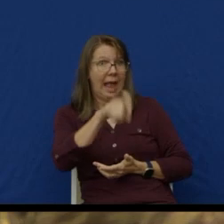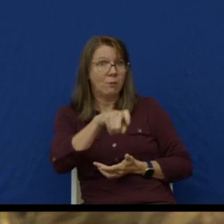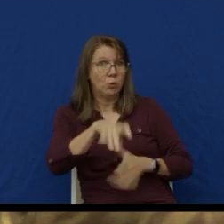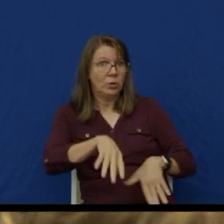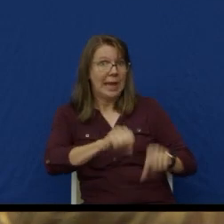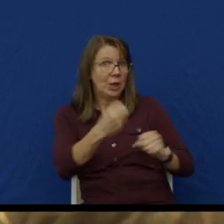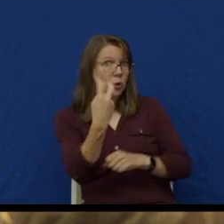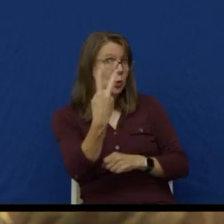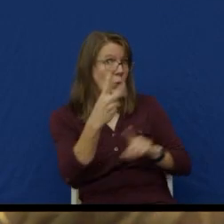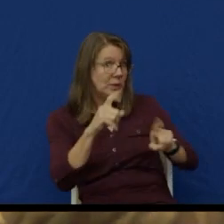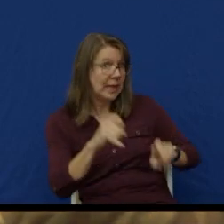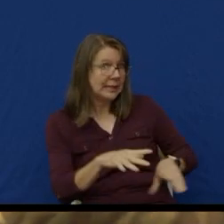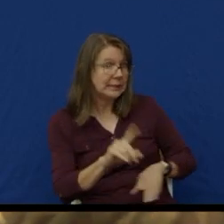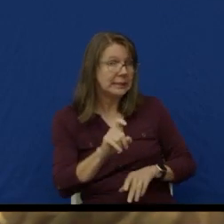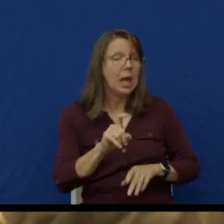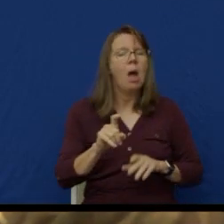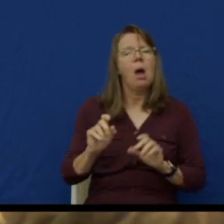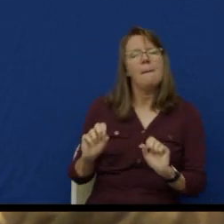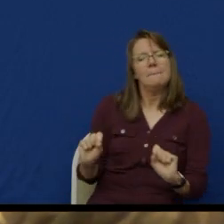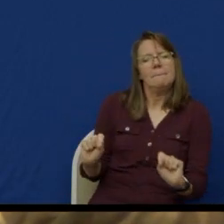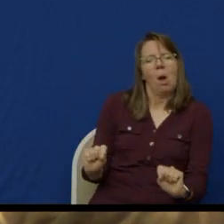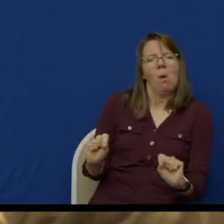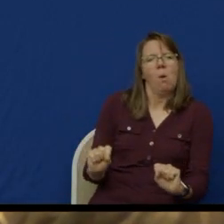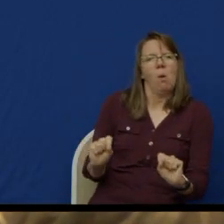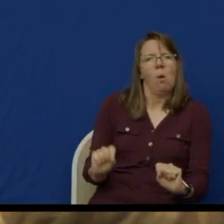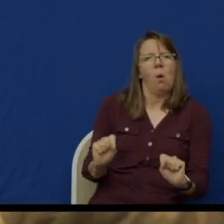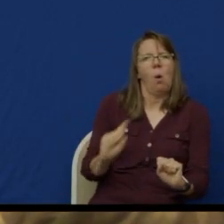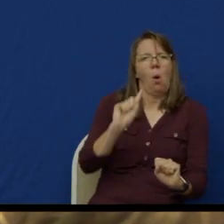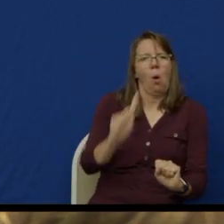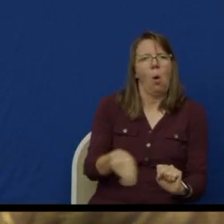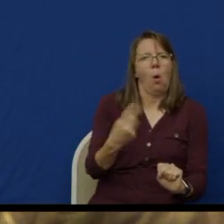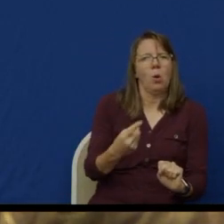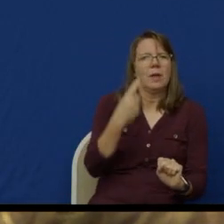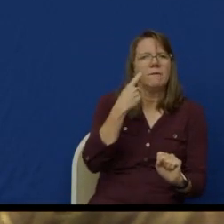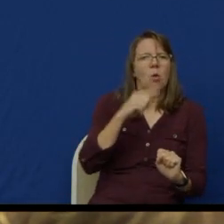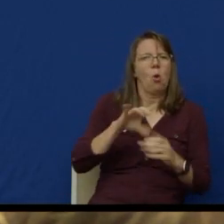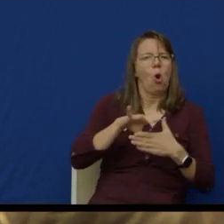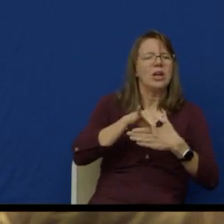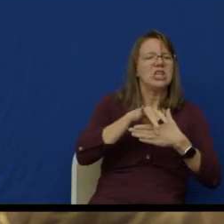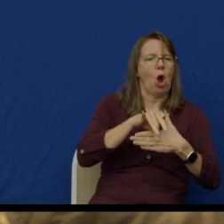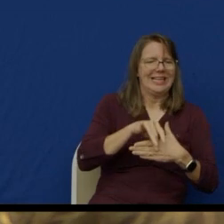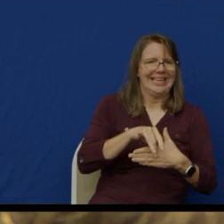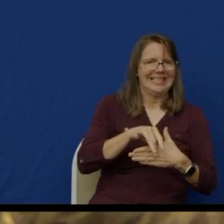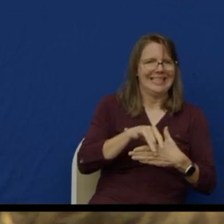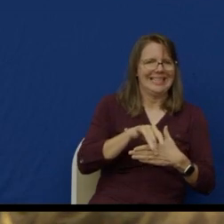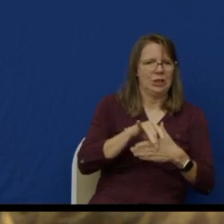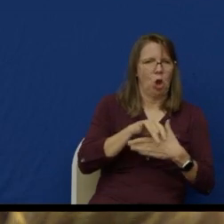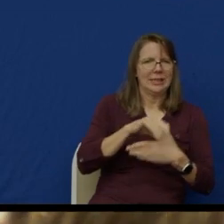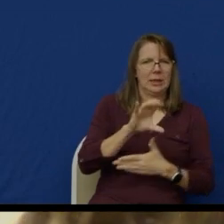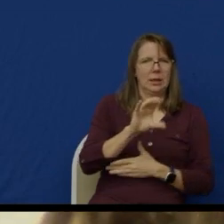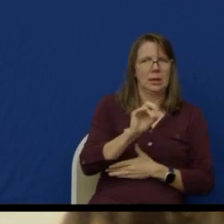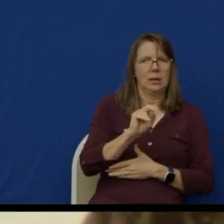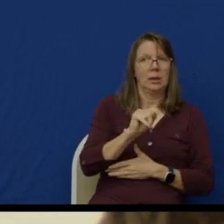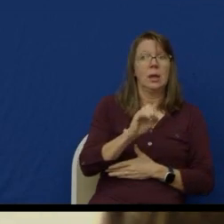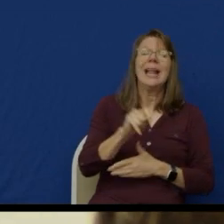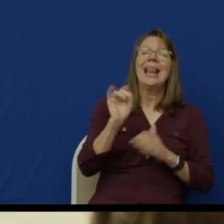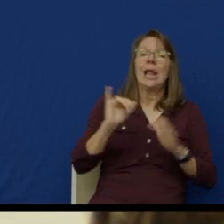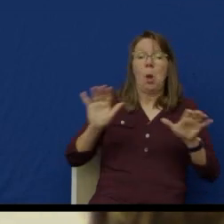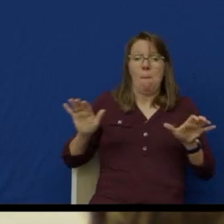Potentially, and it would only be though in terms of content. So part of the performance